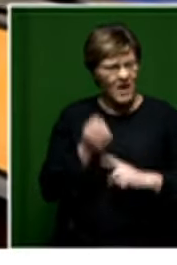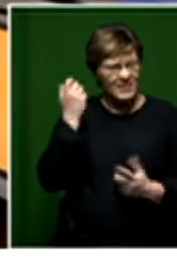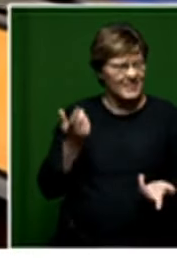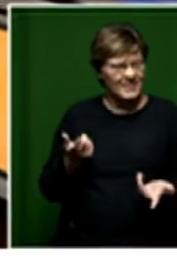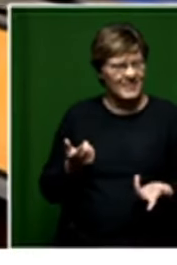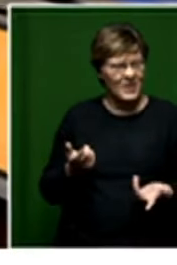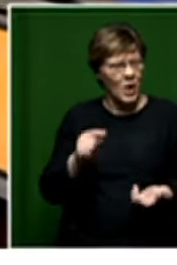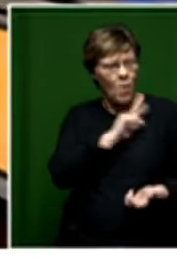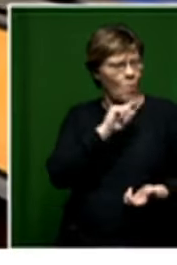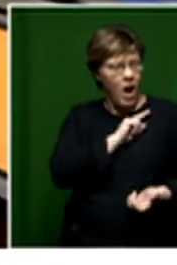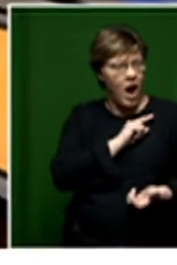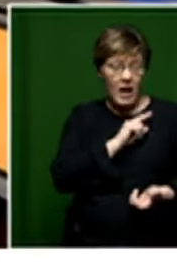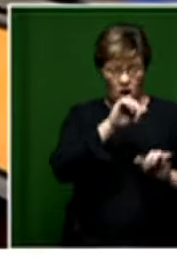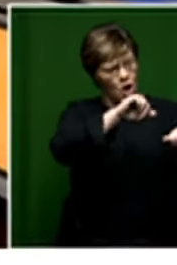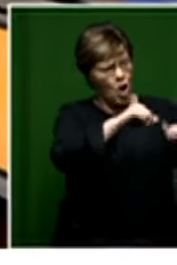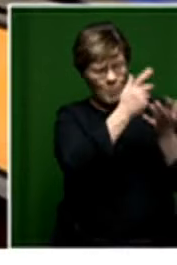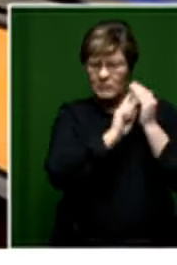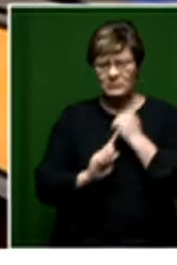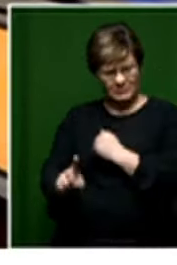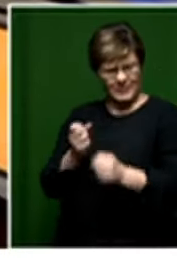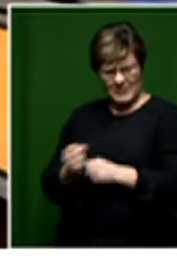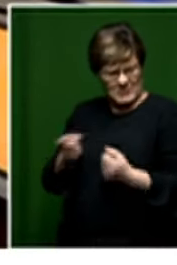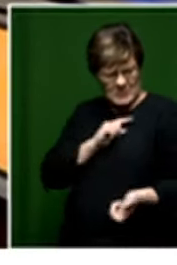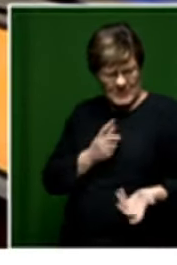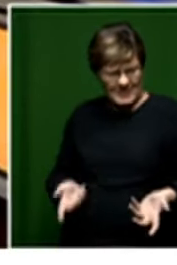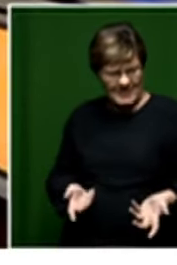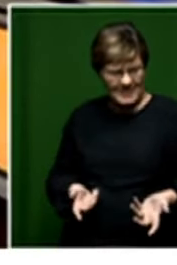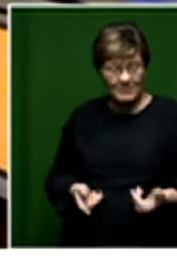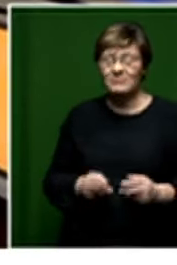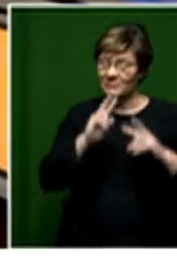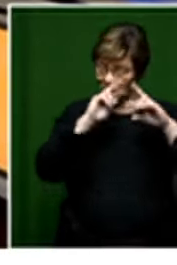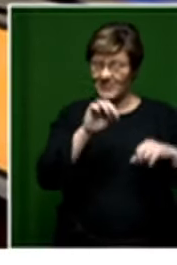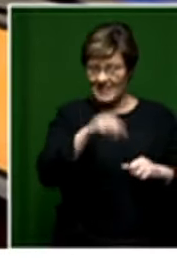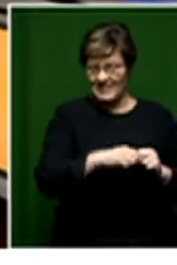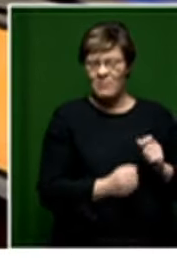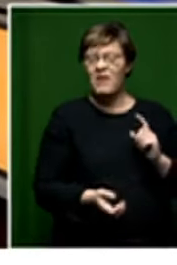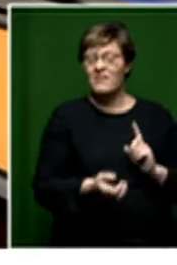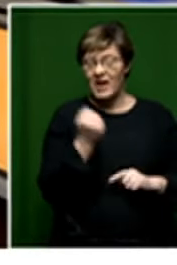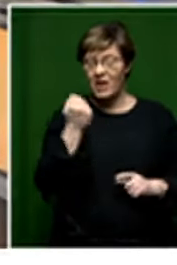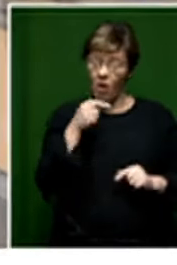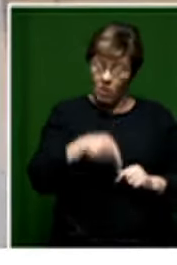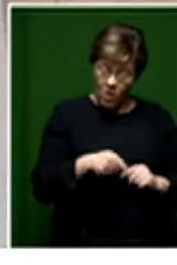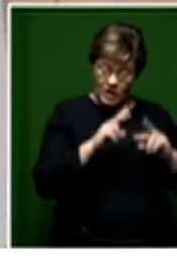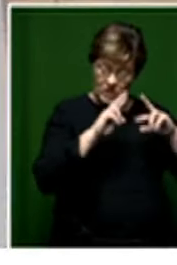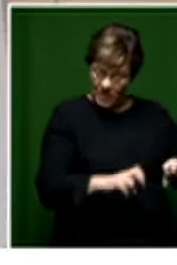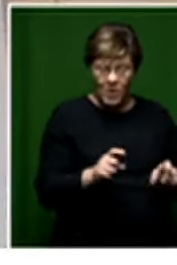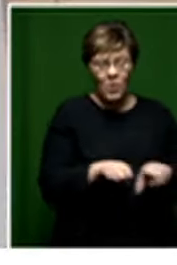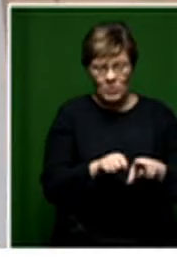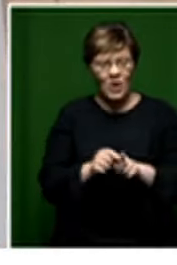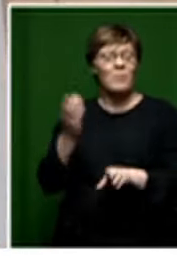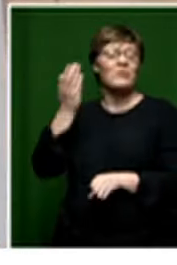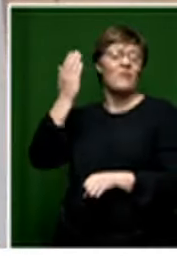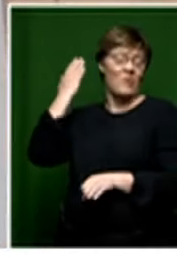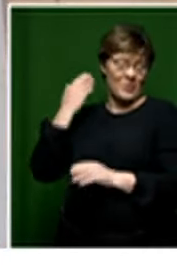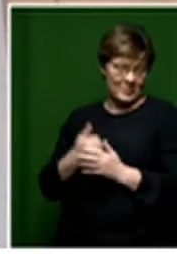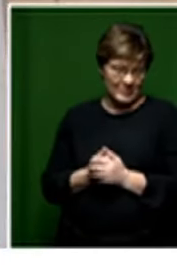what the cause is for it? We have looked at that. It's a common finding not only to this round of surveying, but also